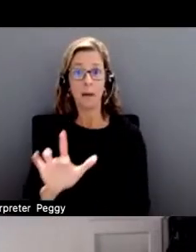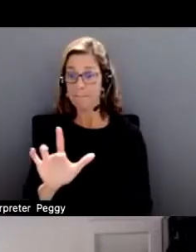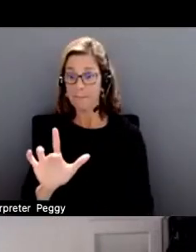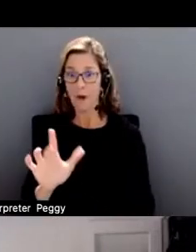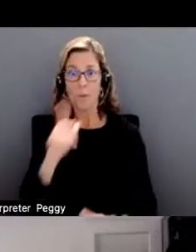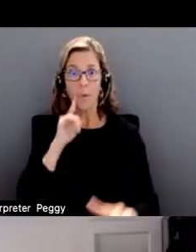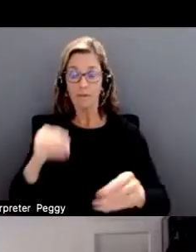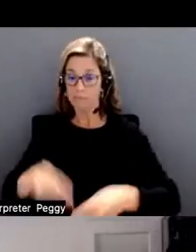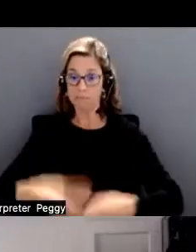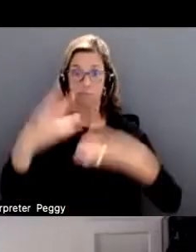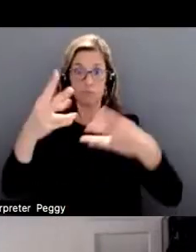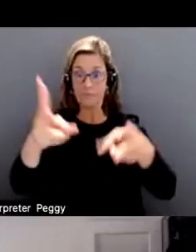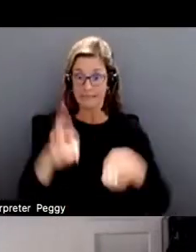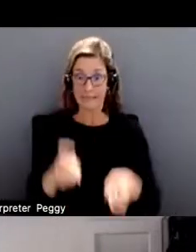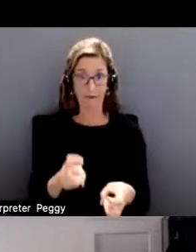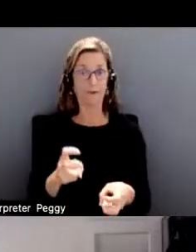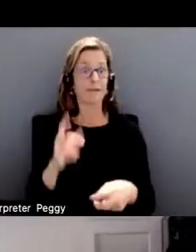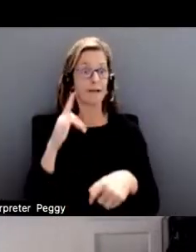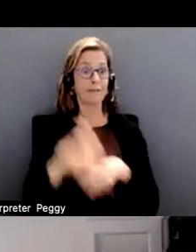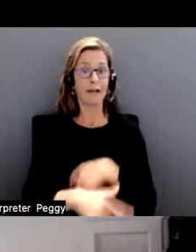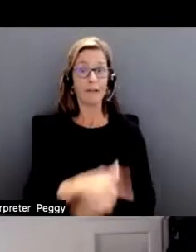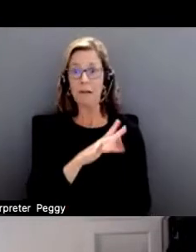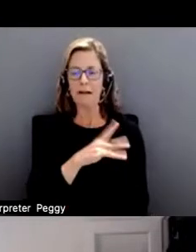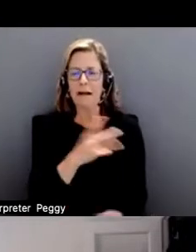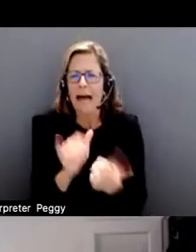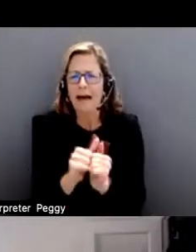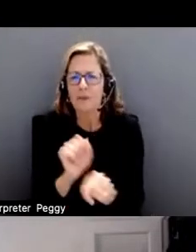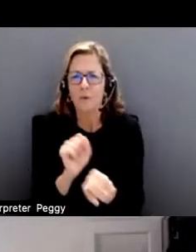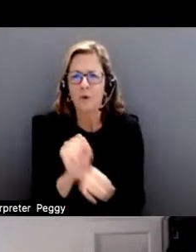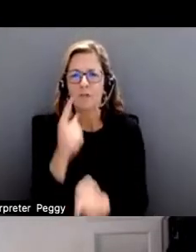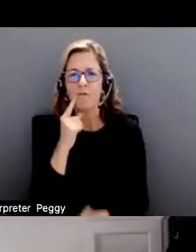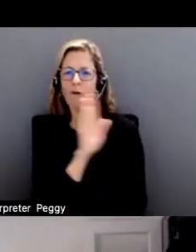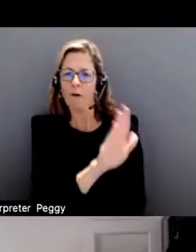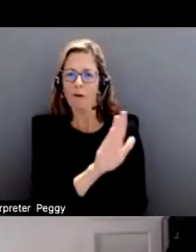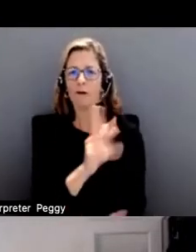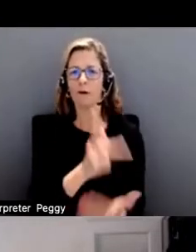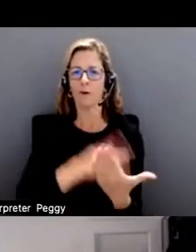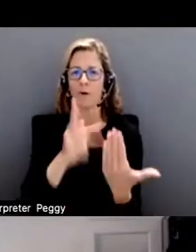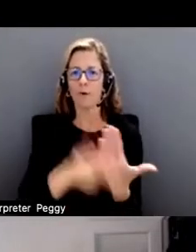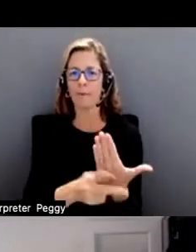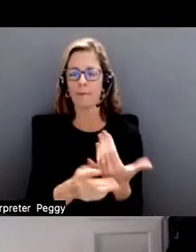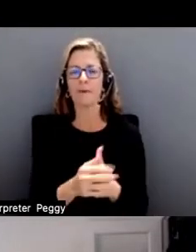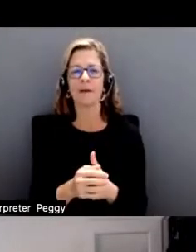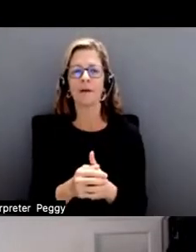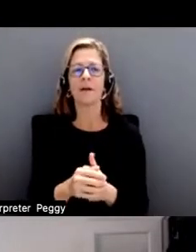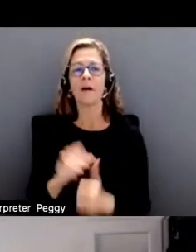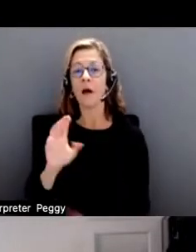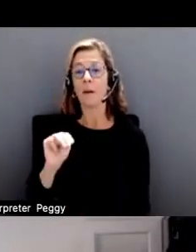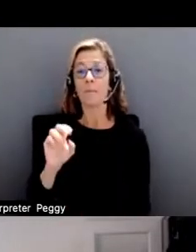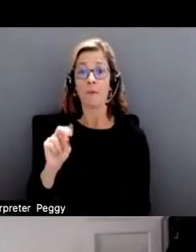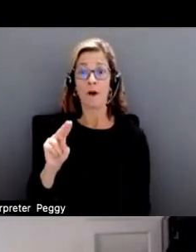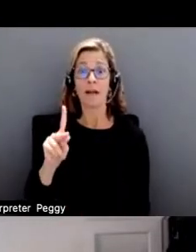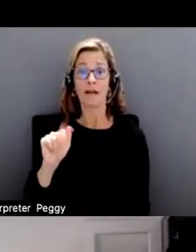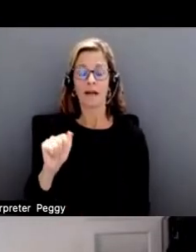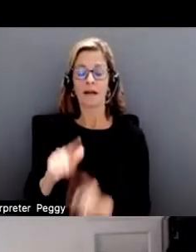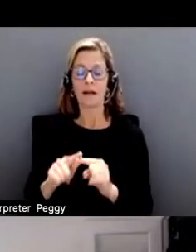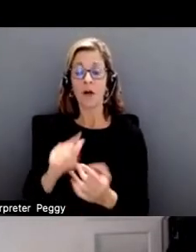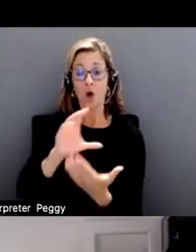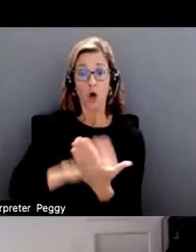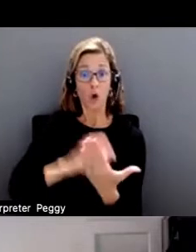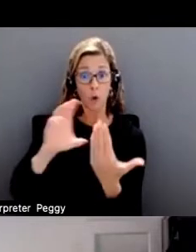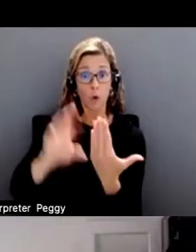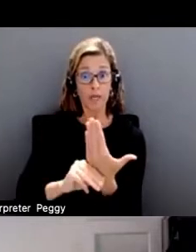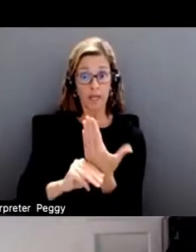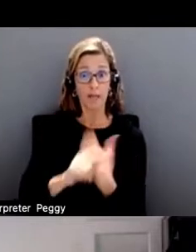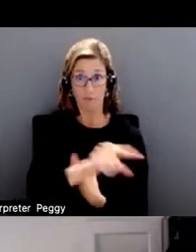I didn't know how that worked. So Cheryl, I think if Summer stepped away, the curriculum she mentioned, it's all free on their website.